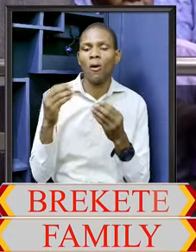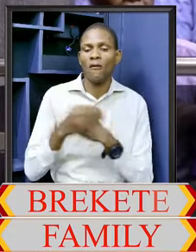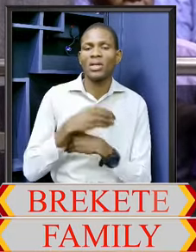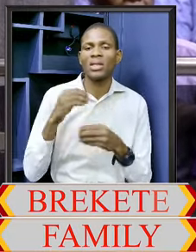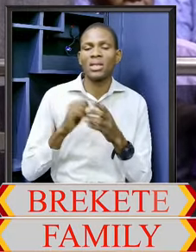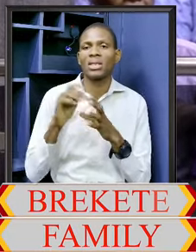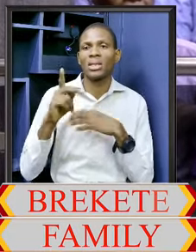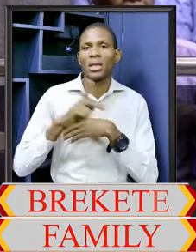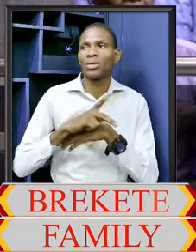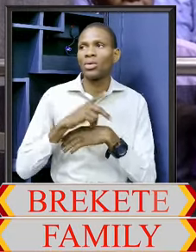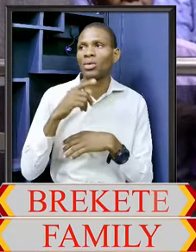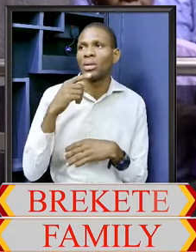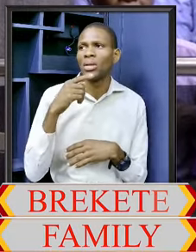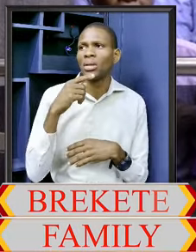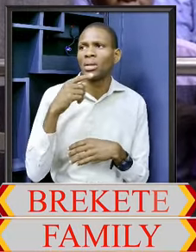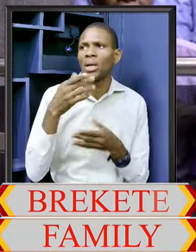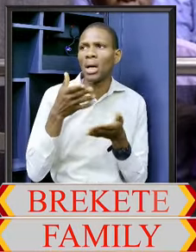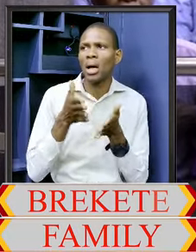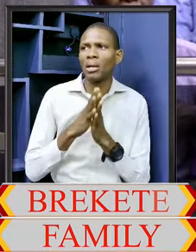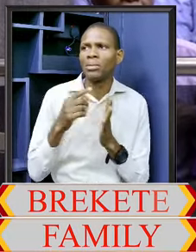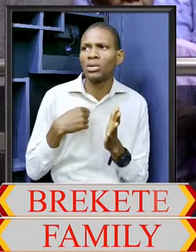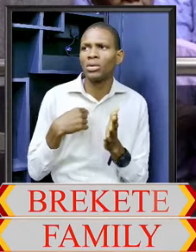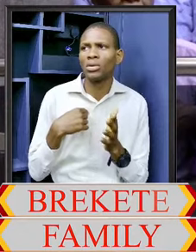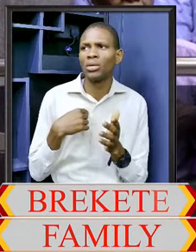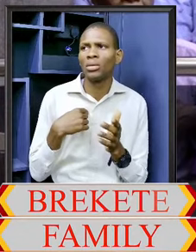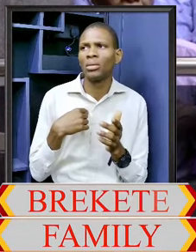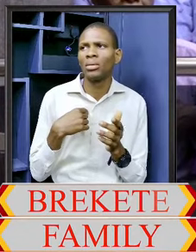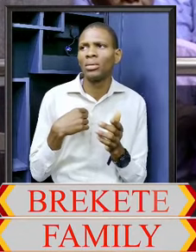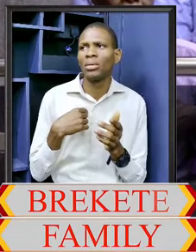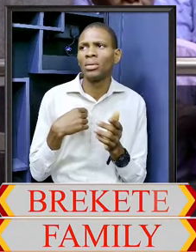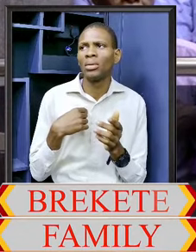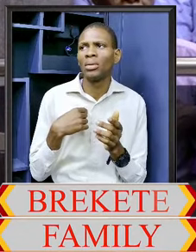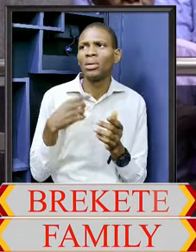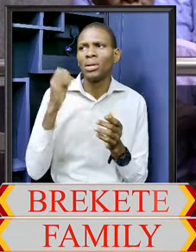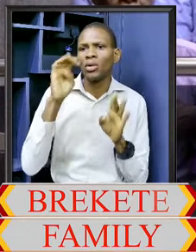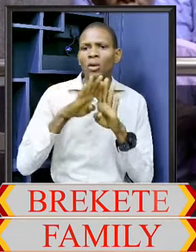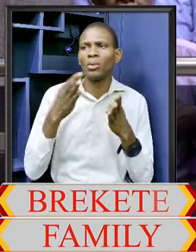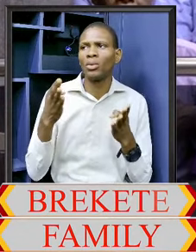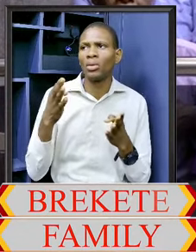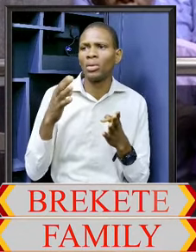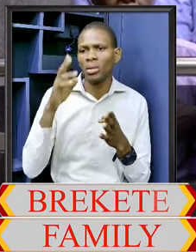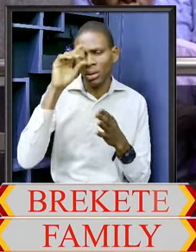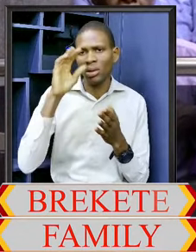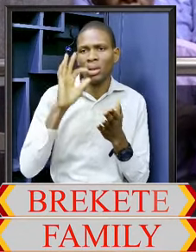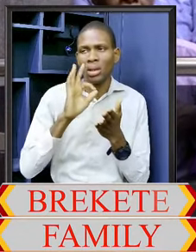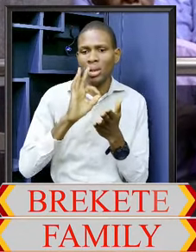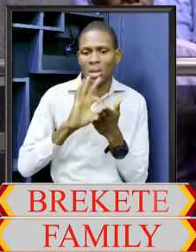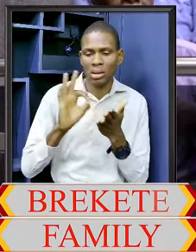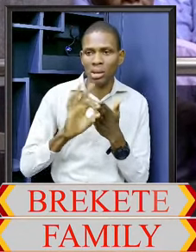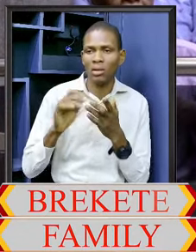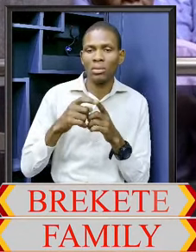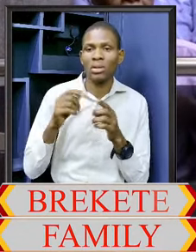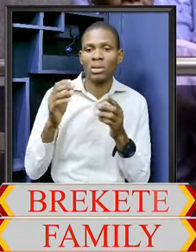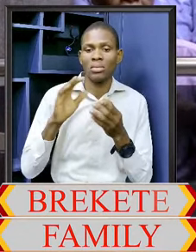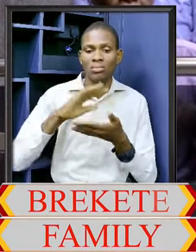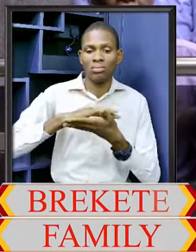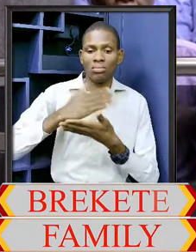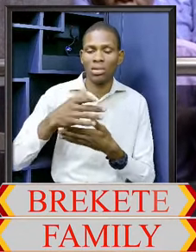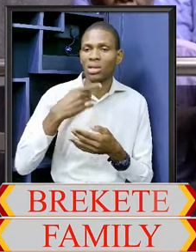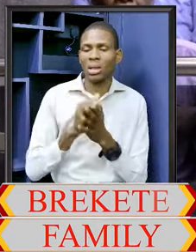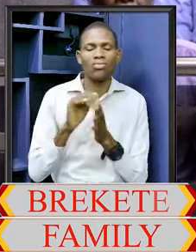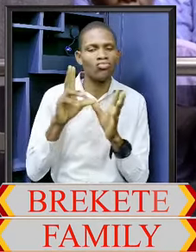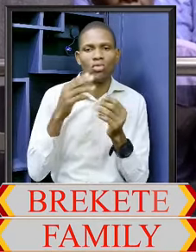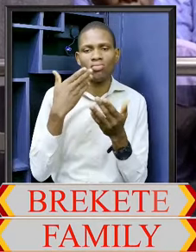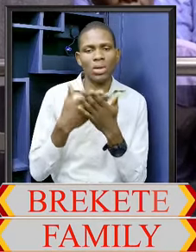Kaduna then requested me to, he opened his account from the system and told me that no